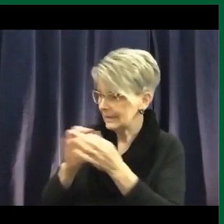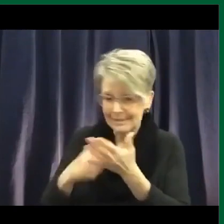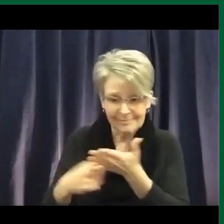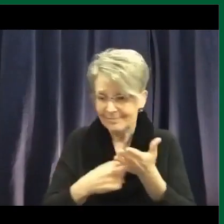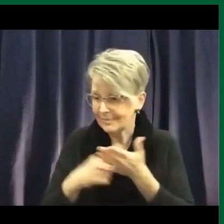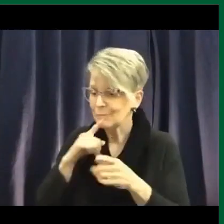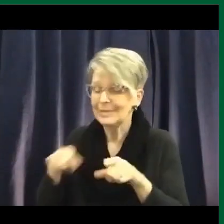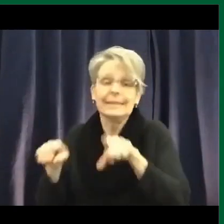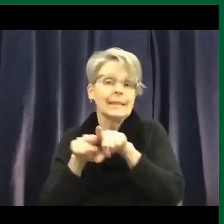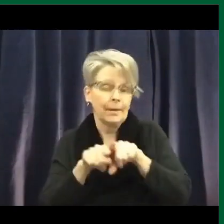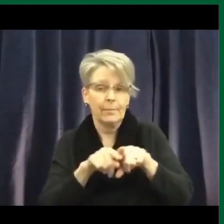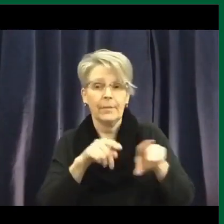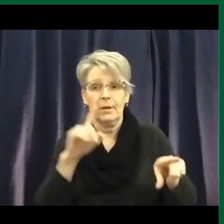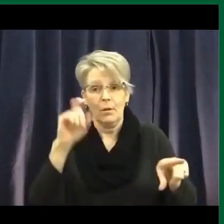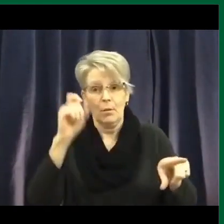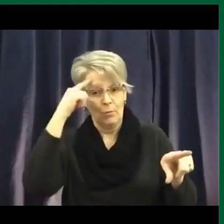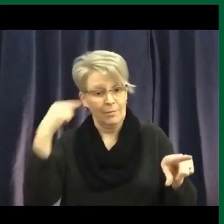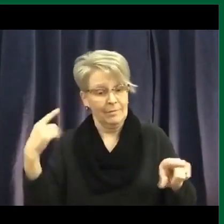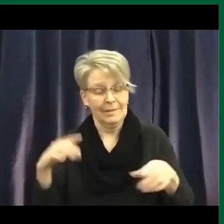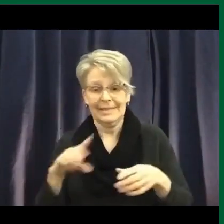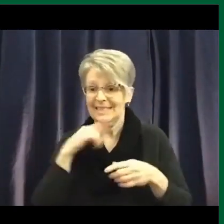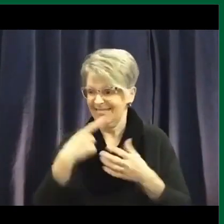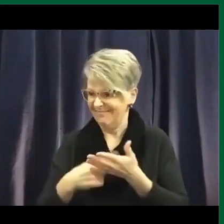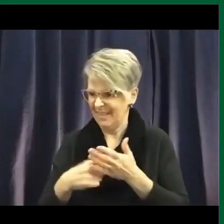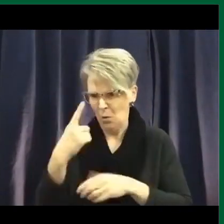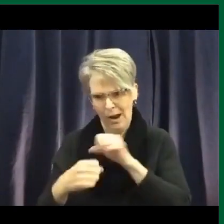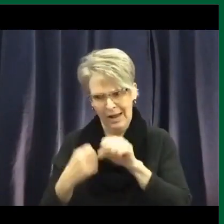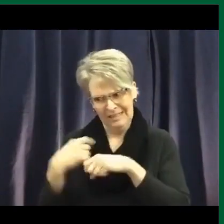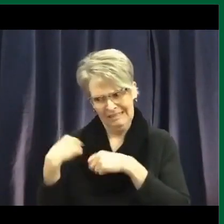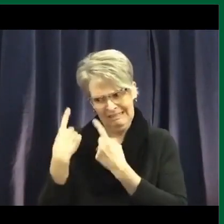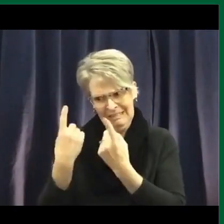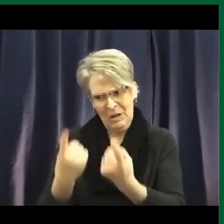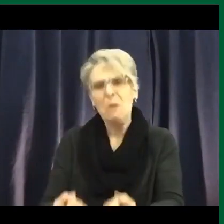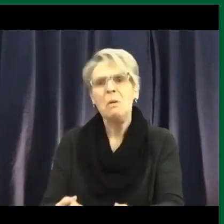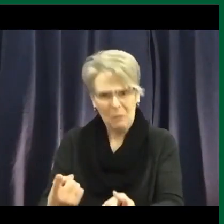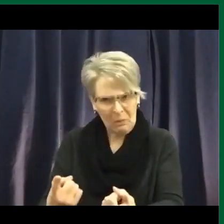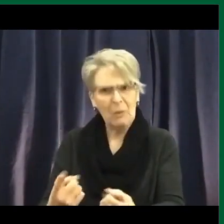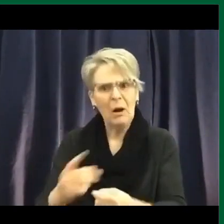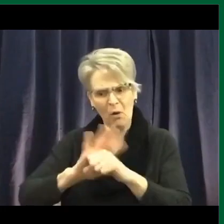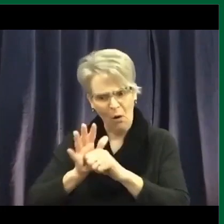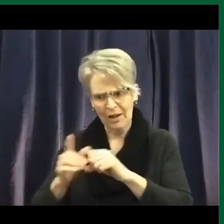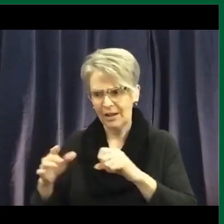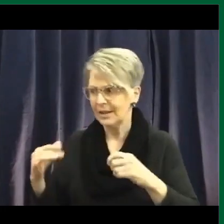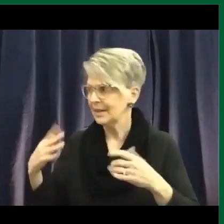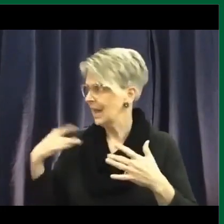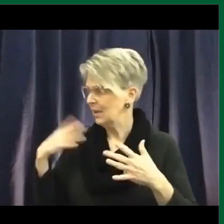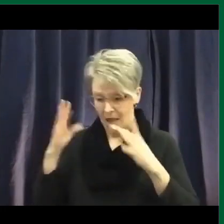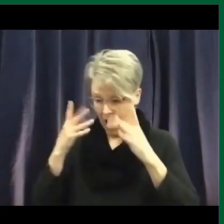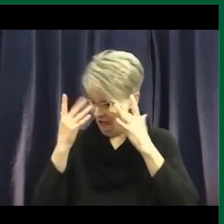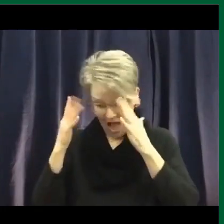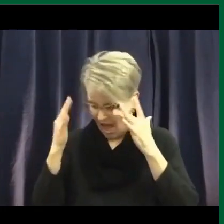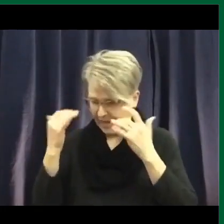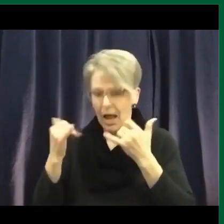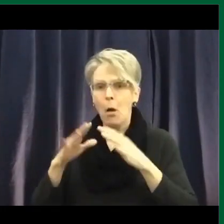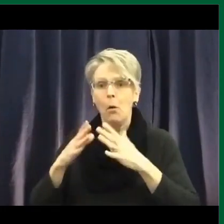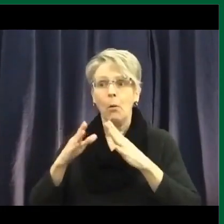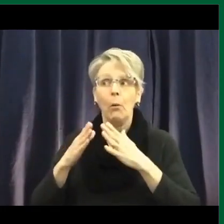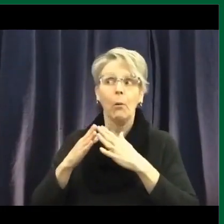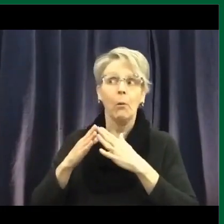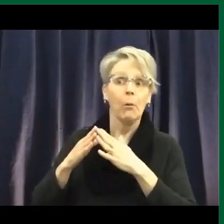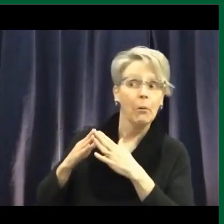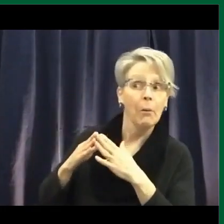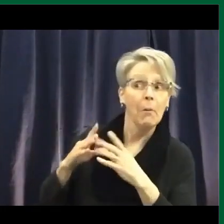Premier expressed, that it's 1 year since the pandemic started. We do see a light at the end of the tunnel. It's just a matter of